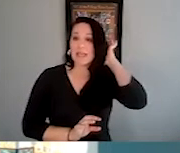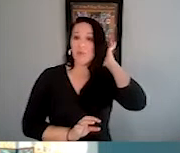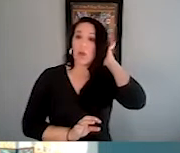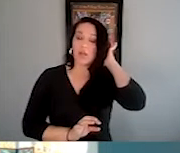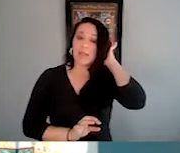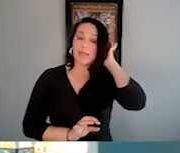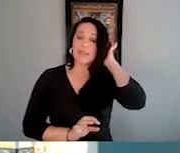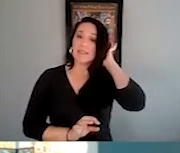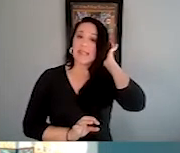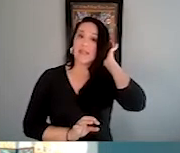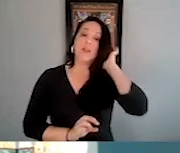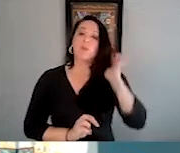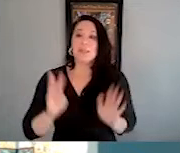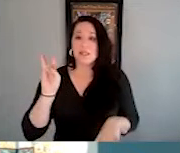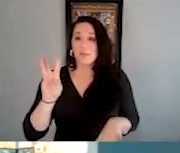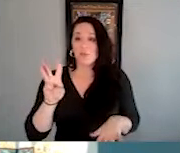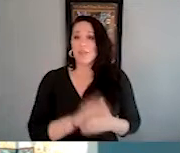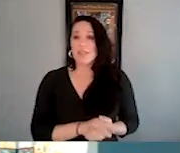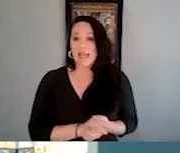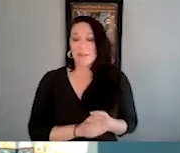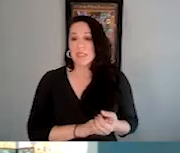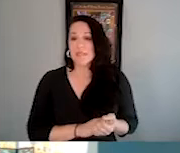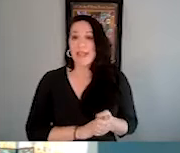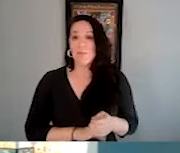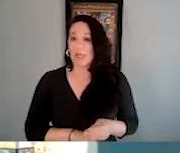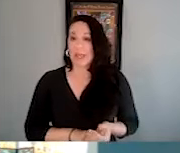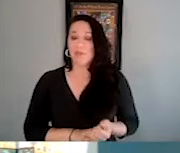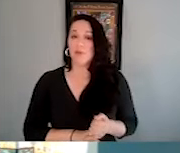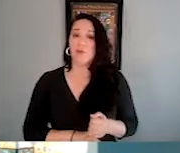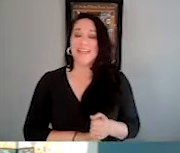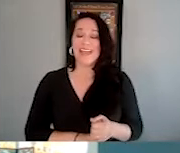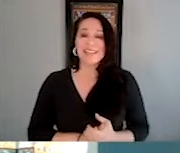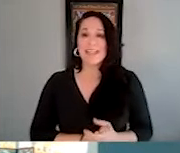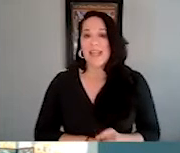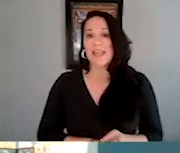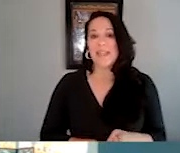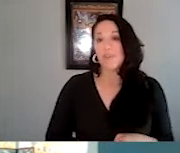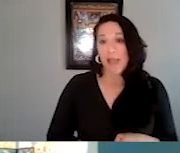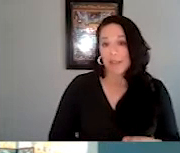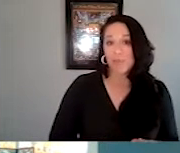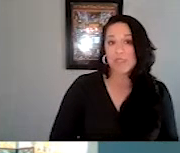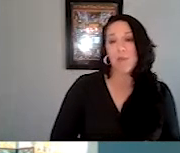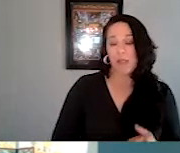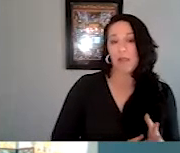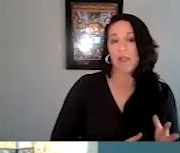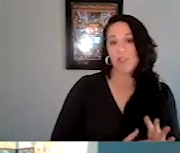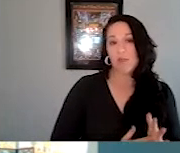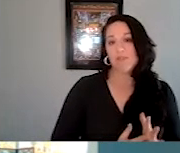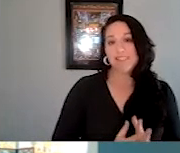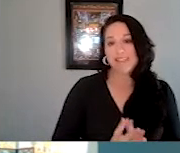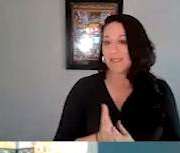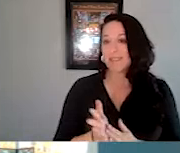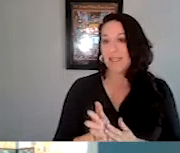Like I said, with our pain clinic scan, we did them 3 different times a day, morning, afternoon, and night, and even tracked who was in the parking lot